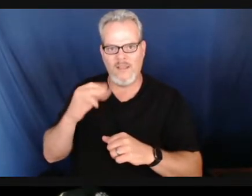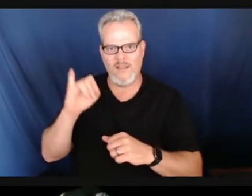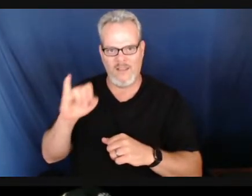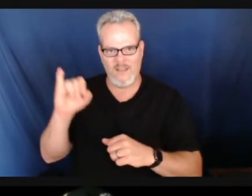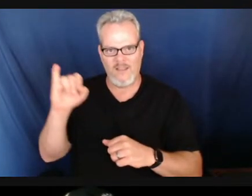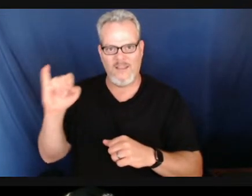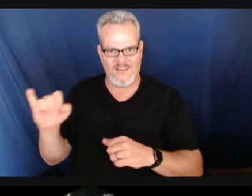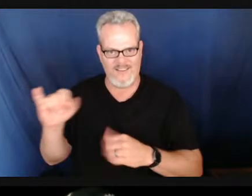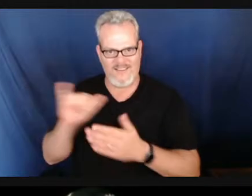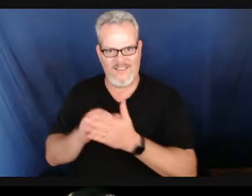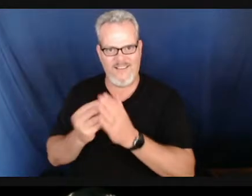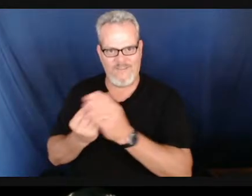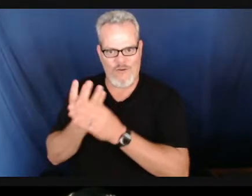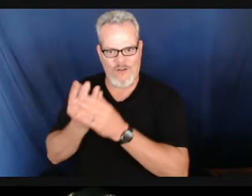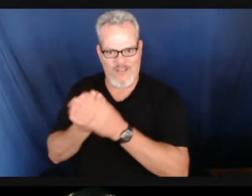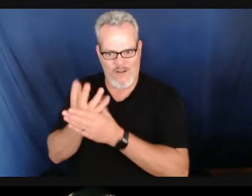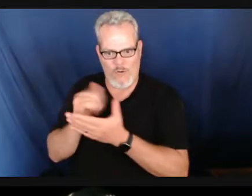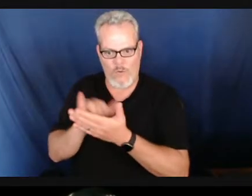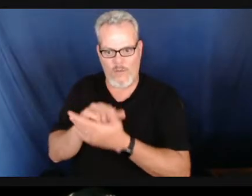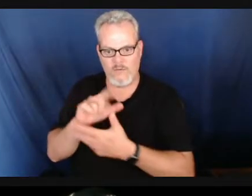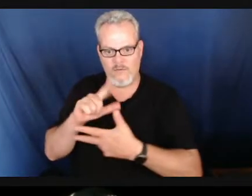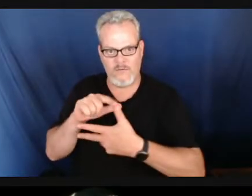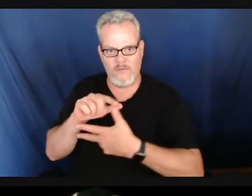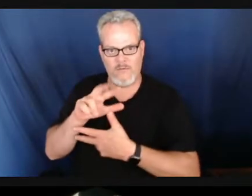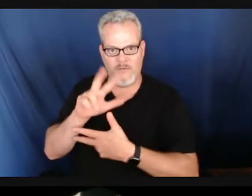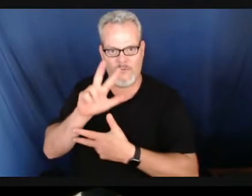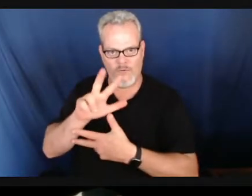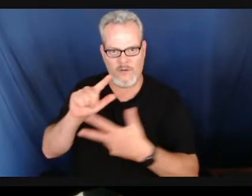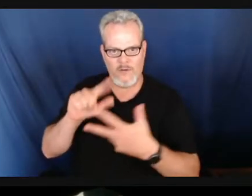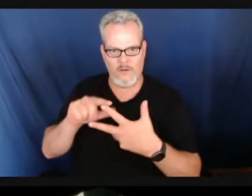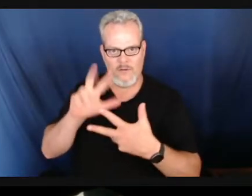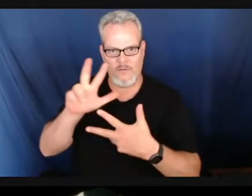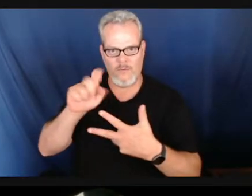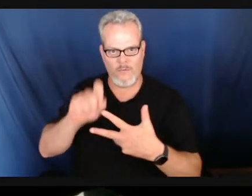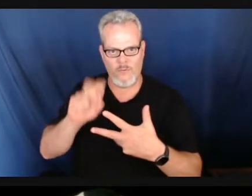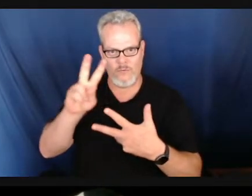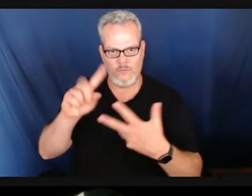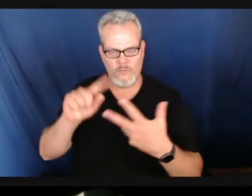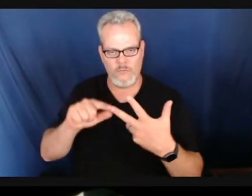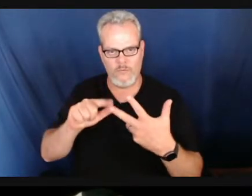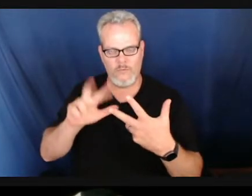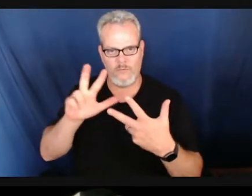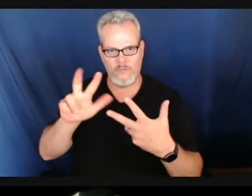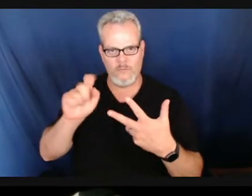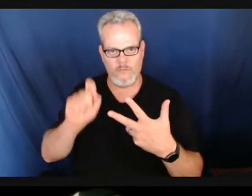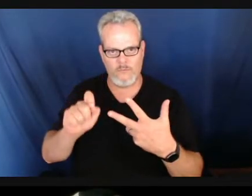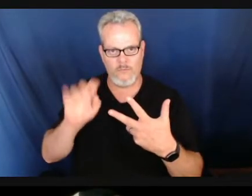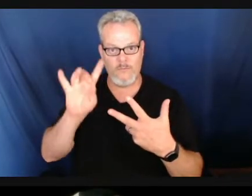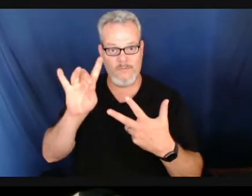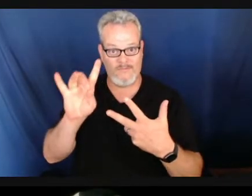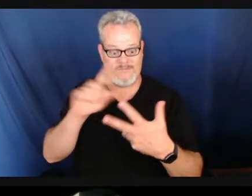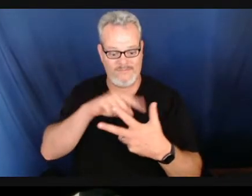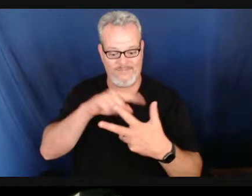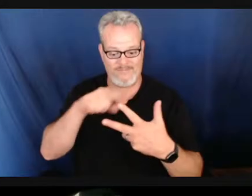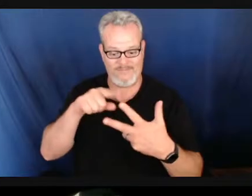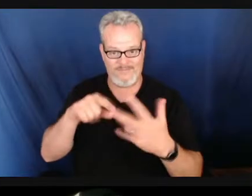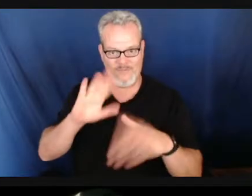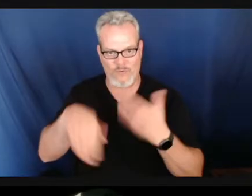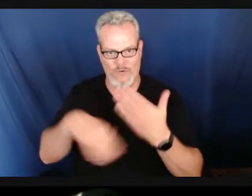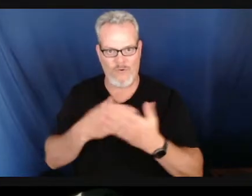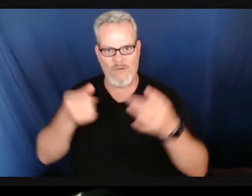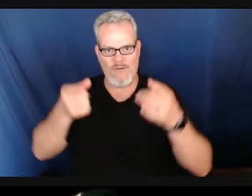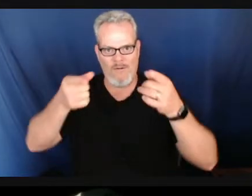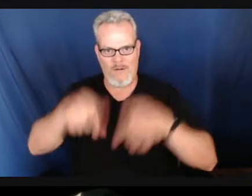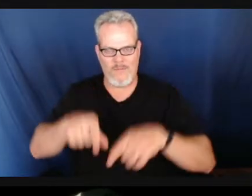And so there's a magnitude 3, 3.2, and 3.8 there, all on the 26th here,